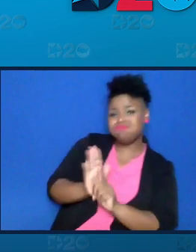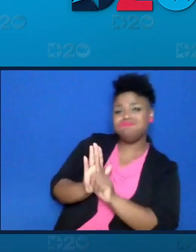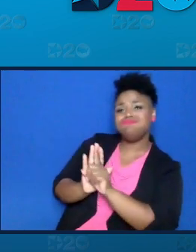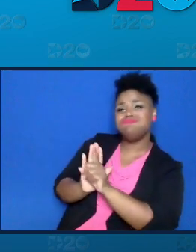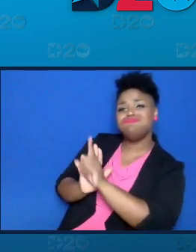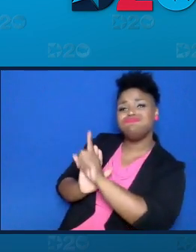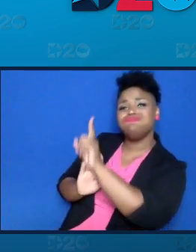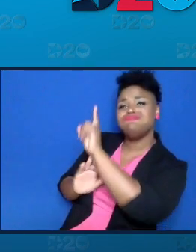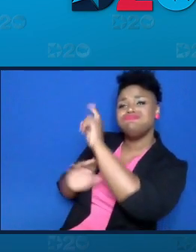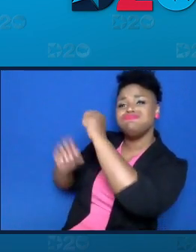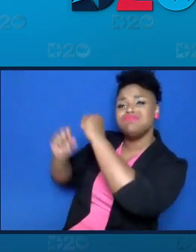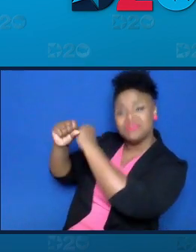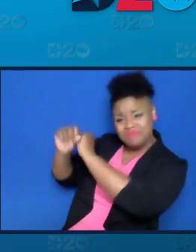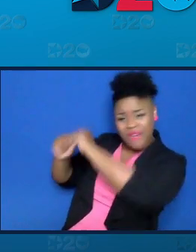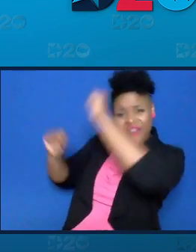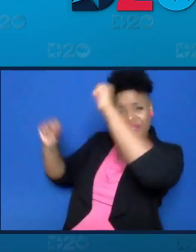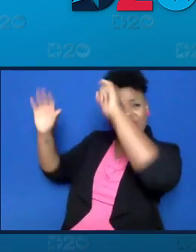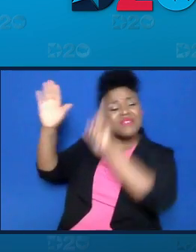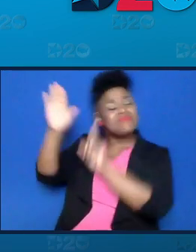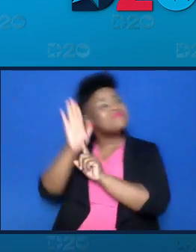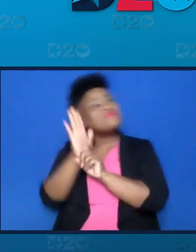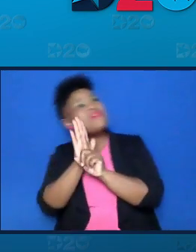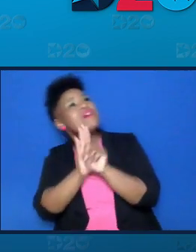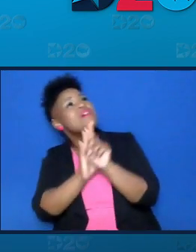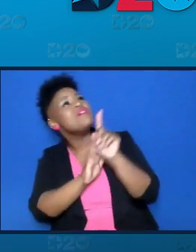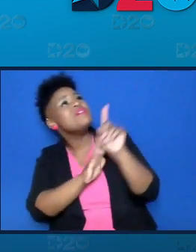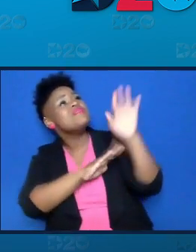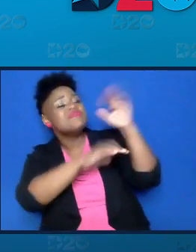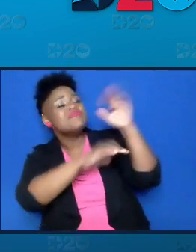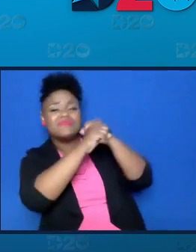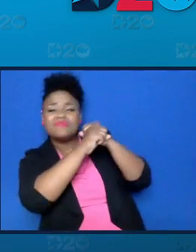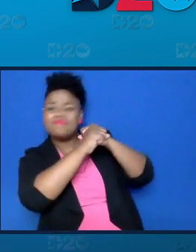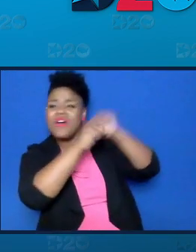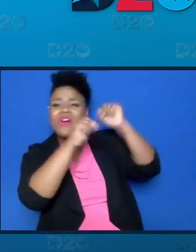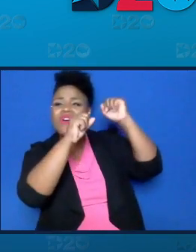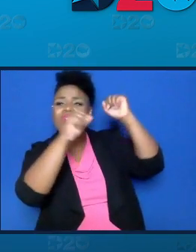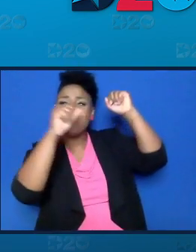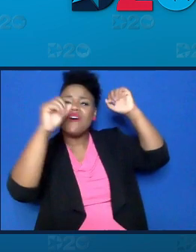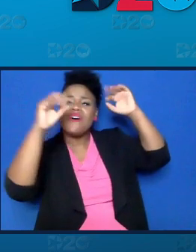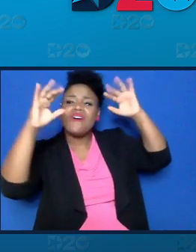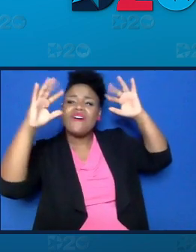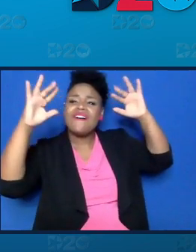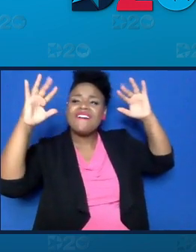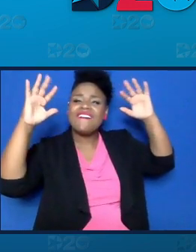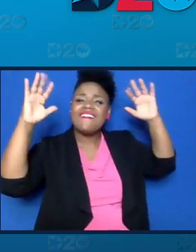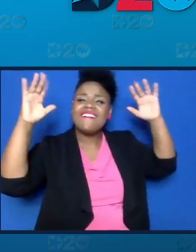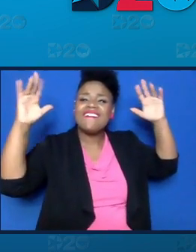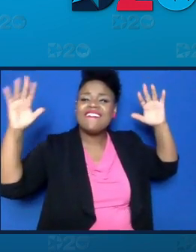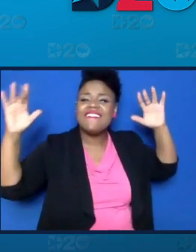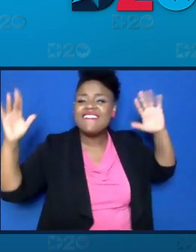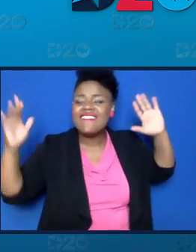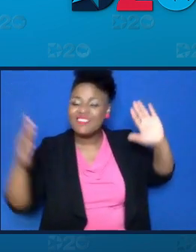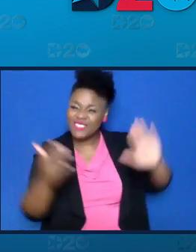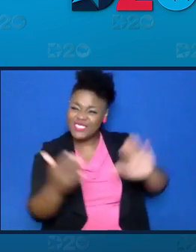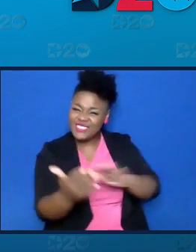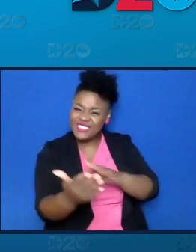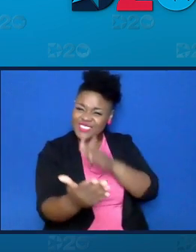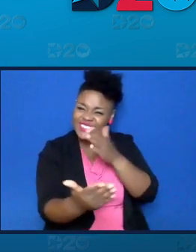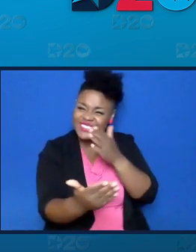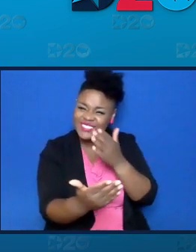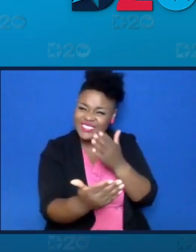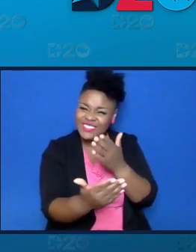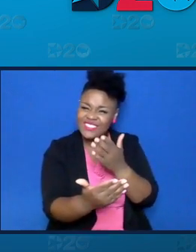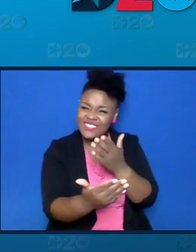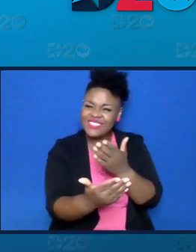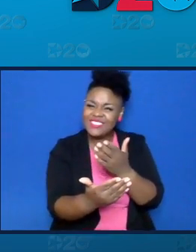bombs bursting in air, gave proof through